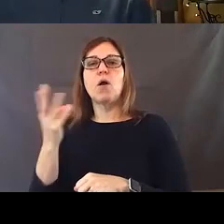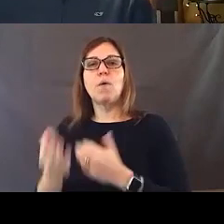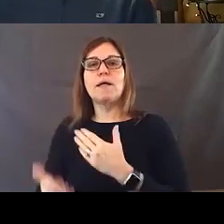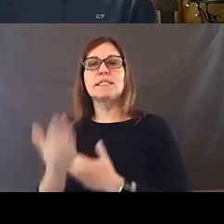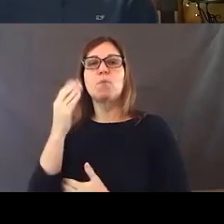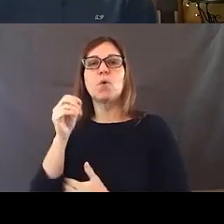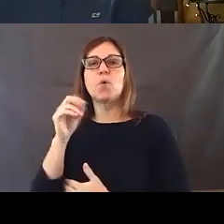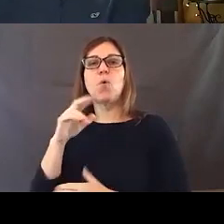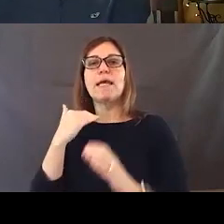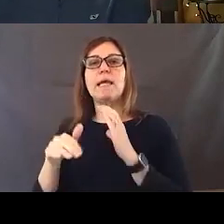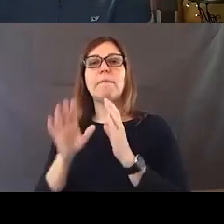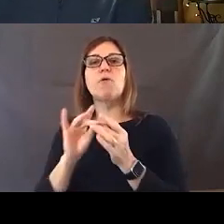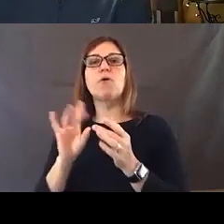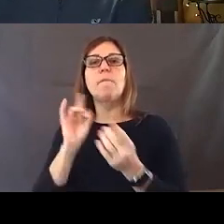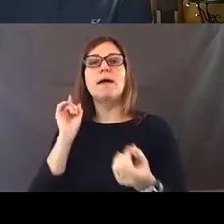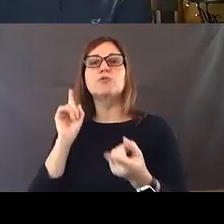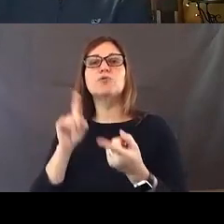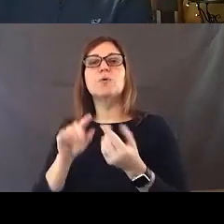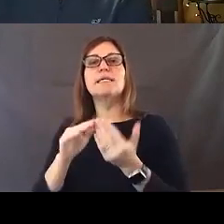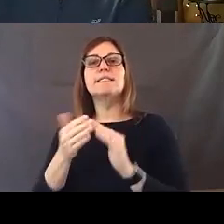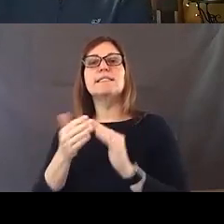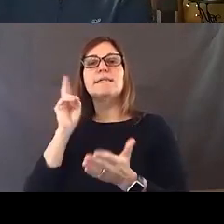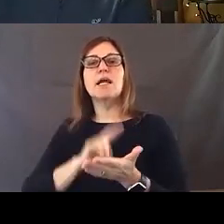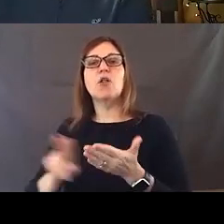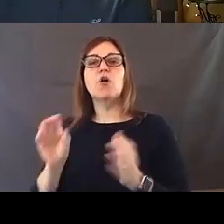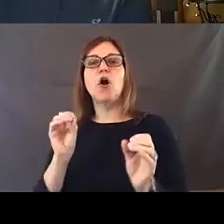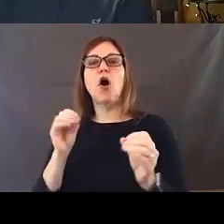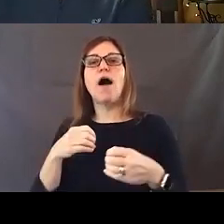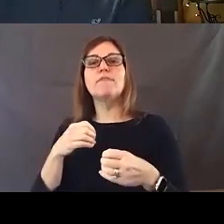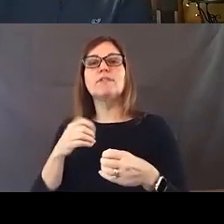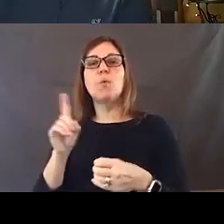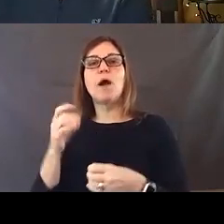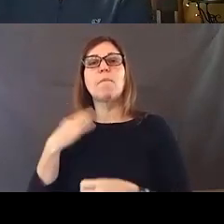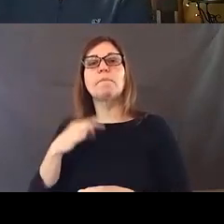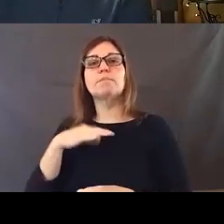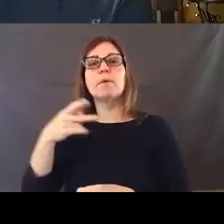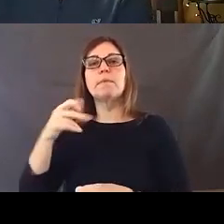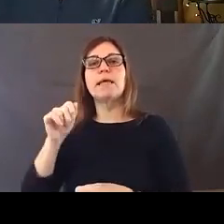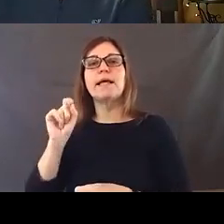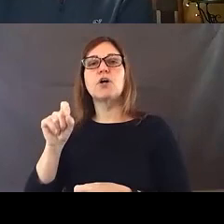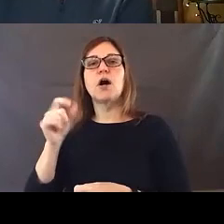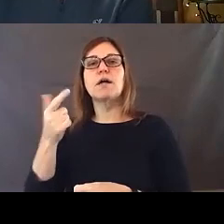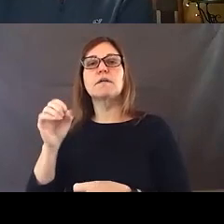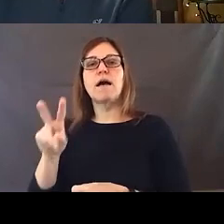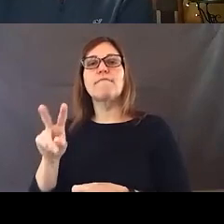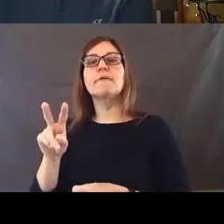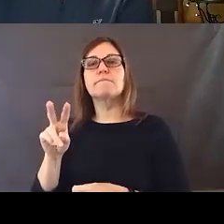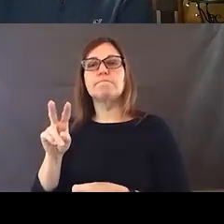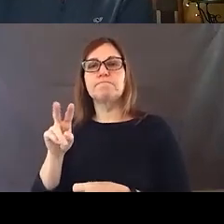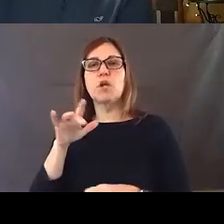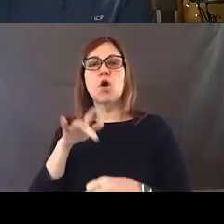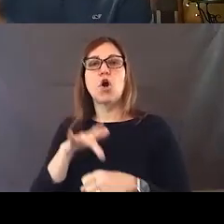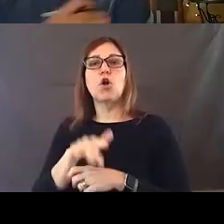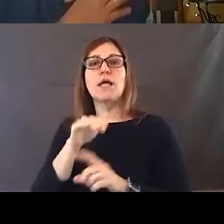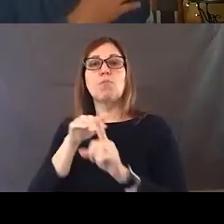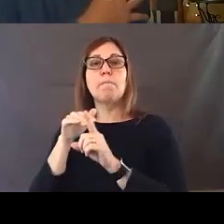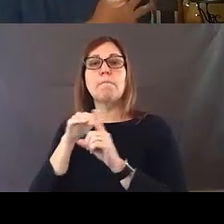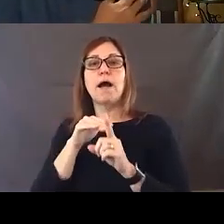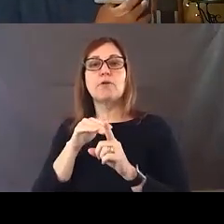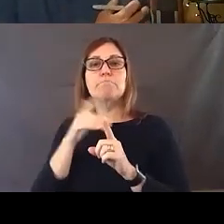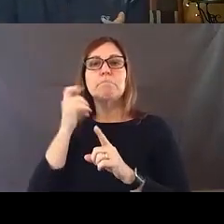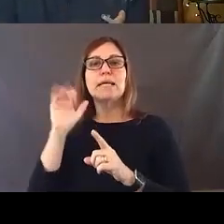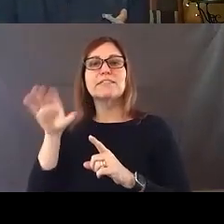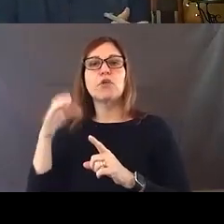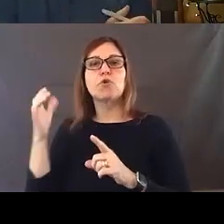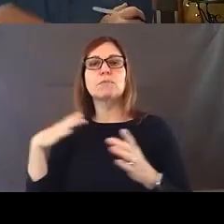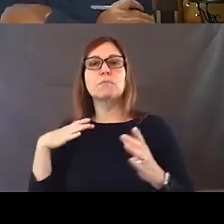comments to cityclerksoffice@pittsburghpa.gov. As an early reminder, due to Christmas holiday next